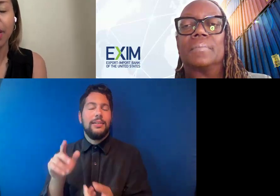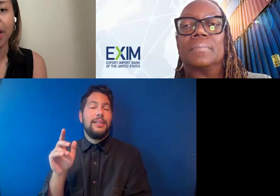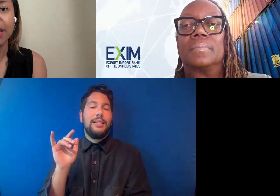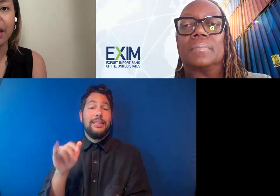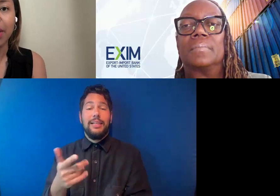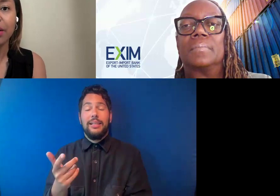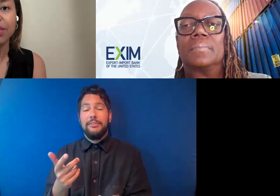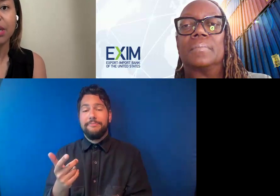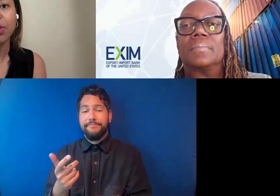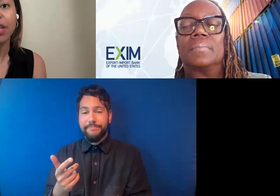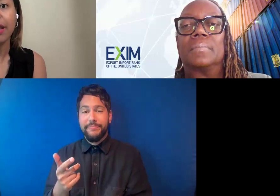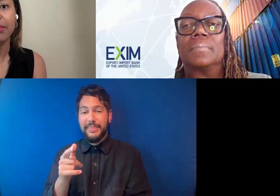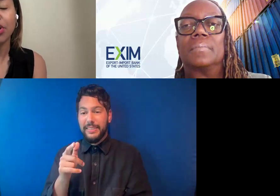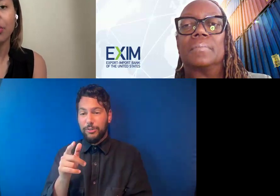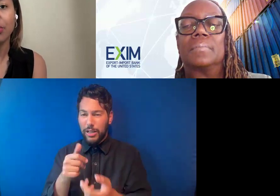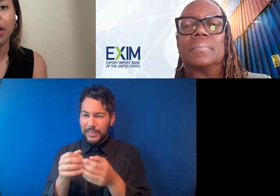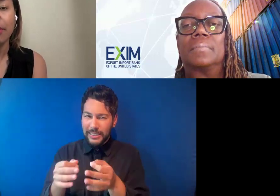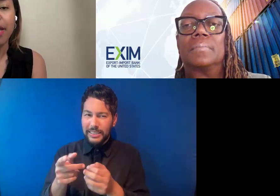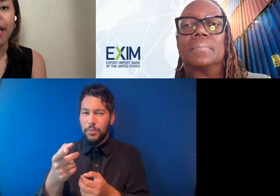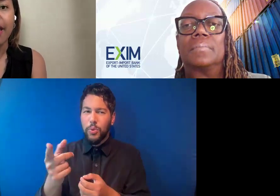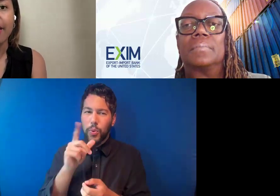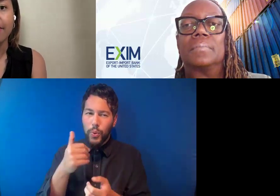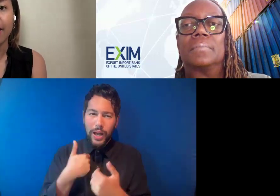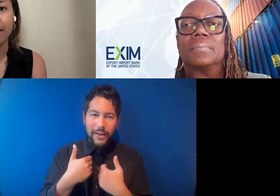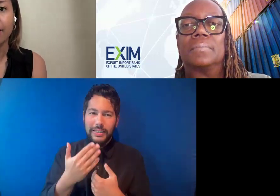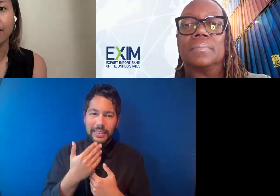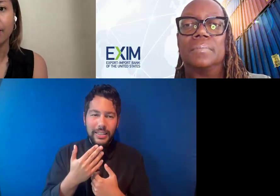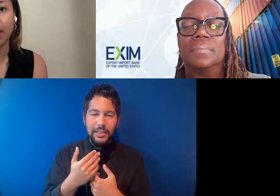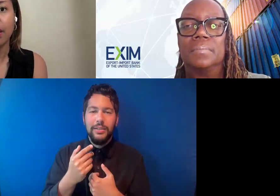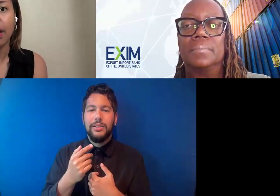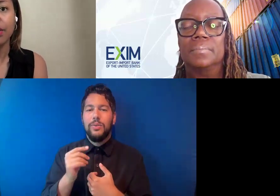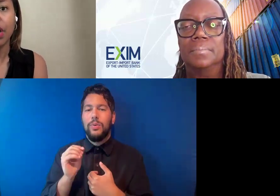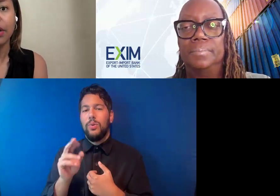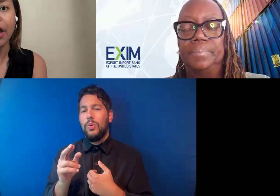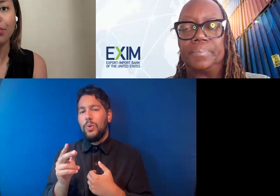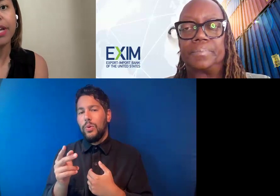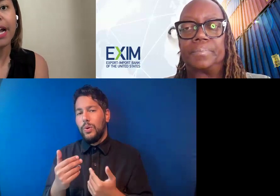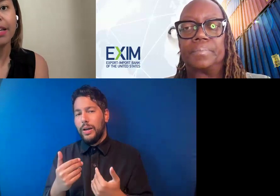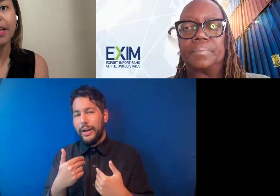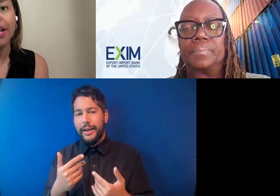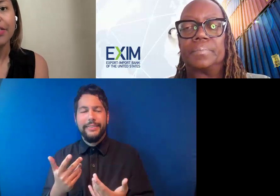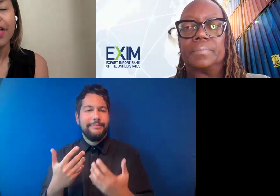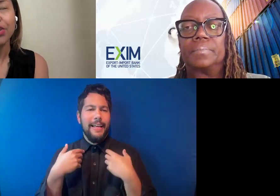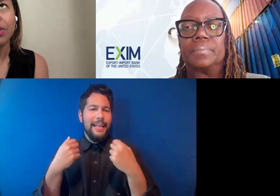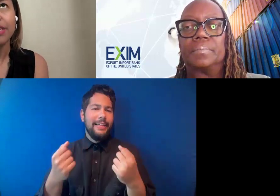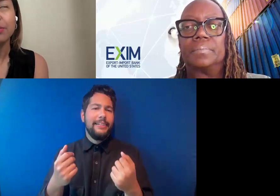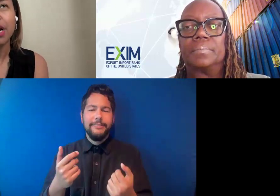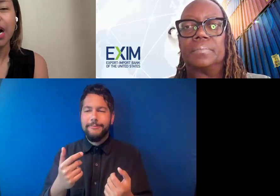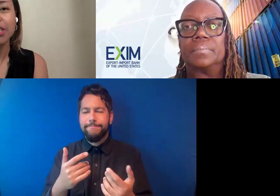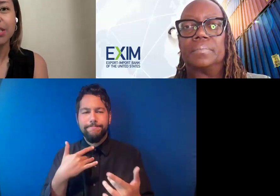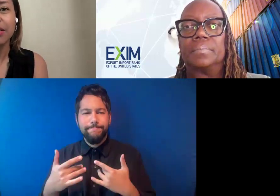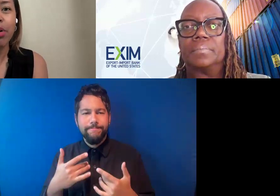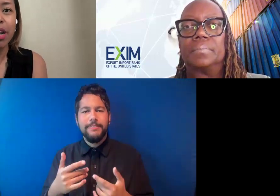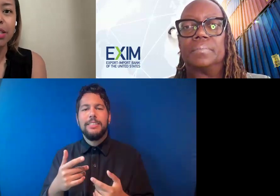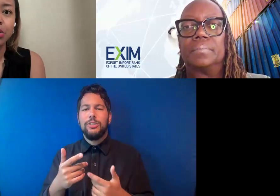are a diabetic or someone that, may have a health reality, that you